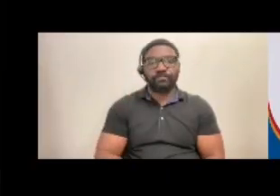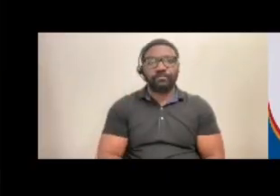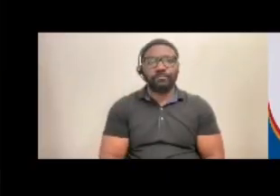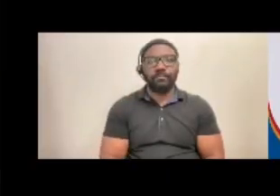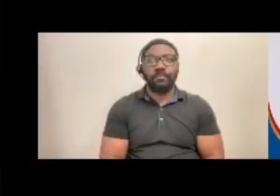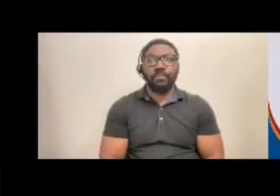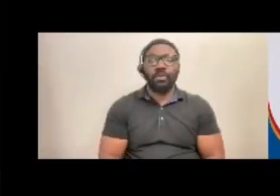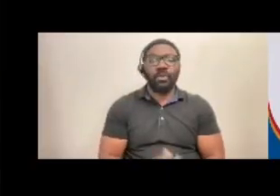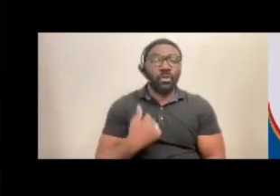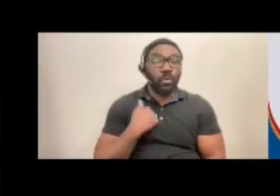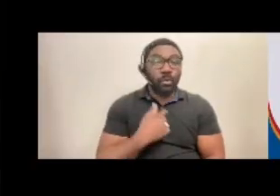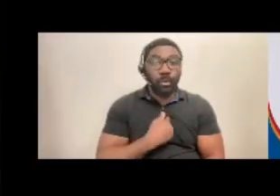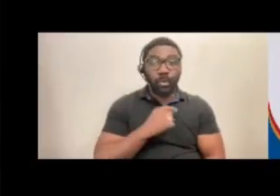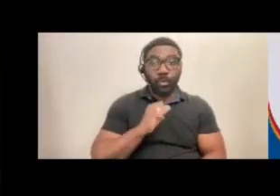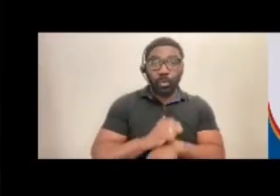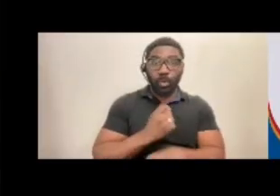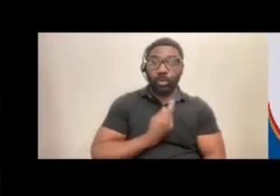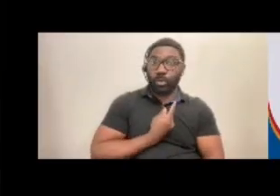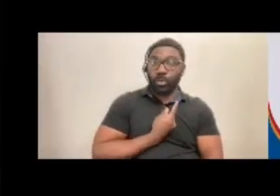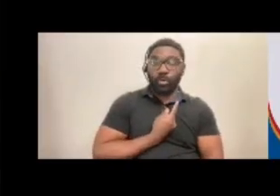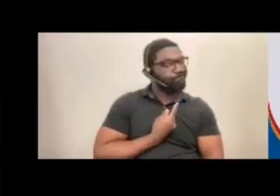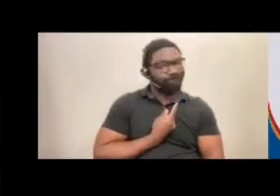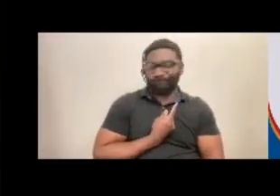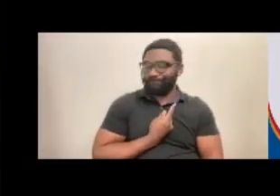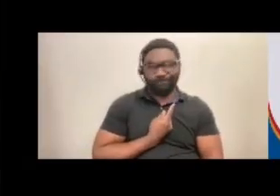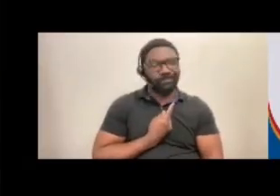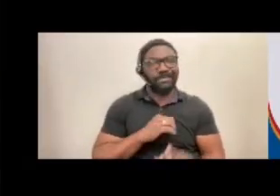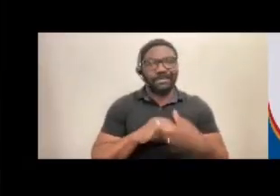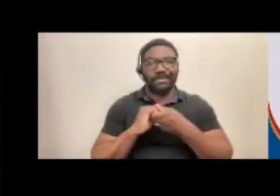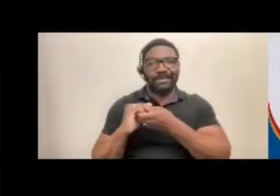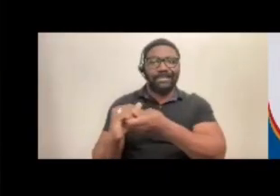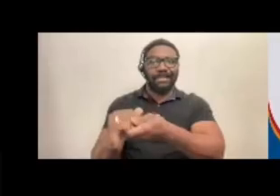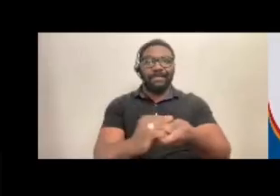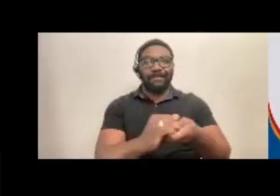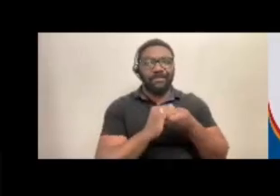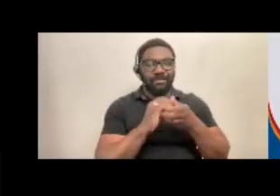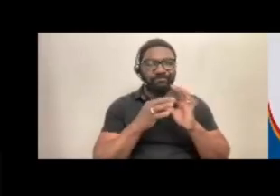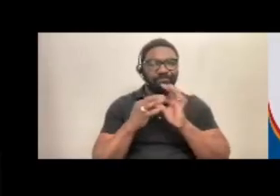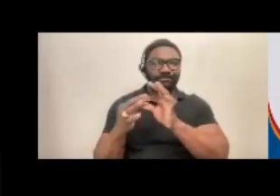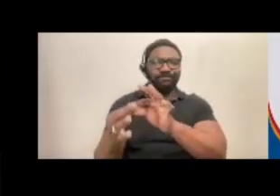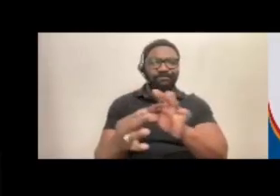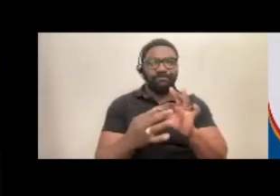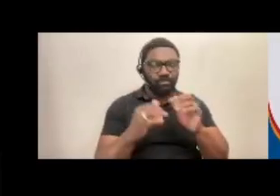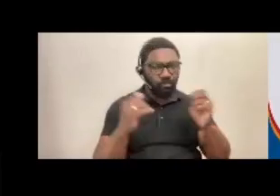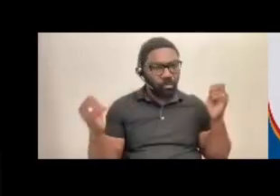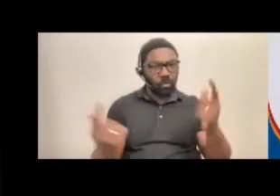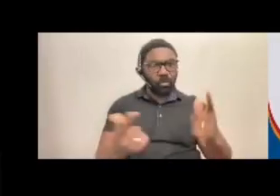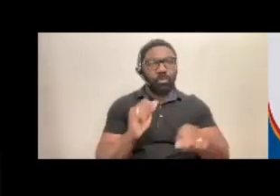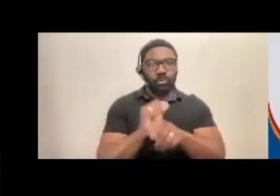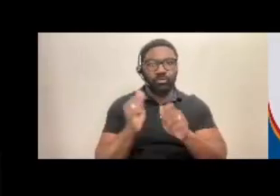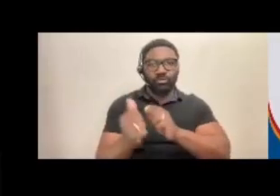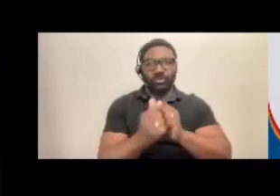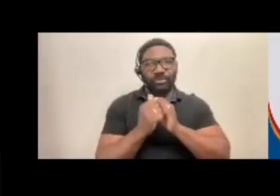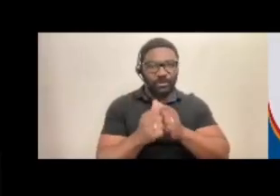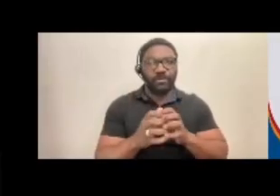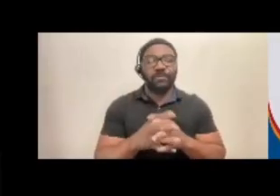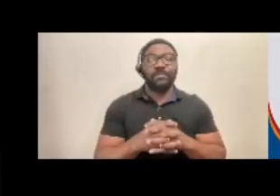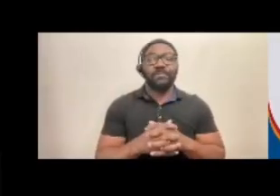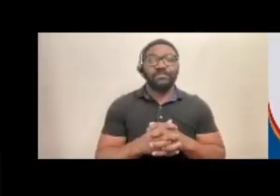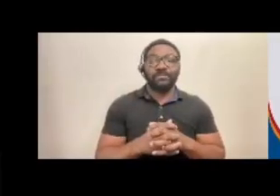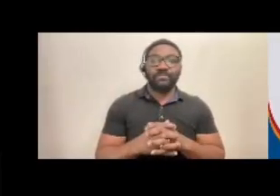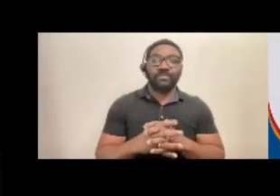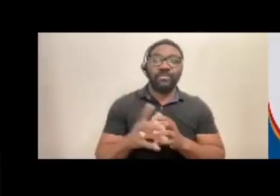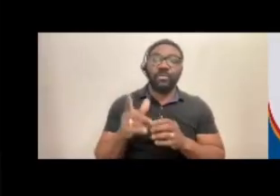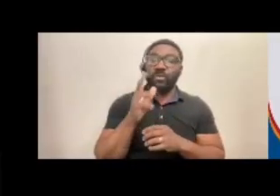But we do not do this work alone. It truly is a collaborative, all hands to the pump effort. Again, led by